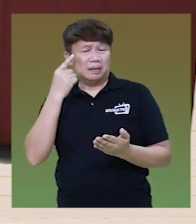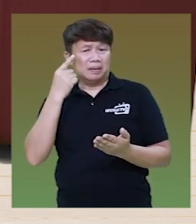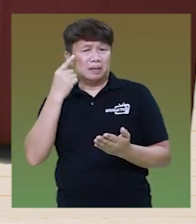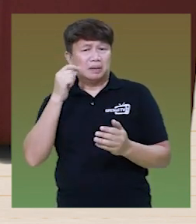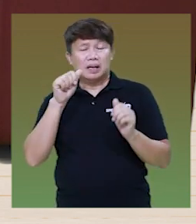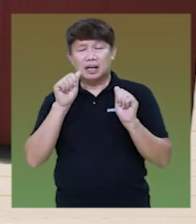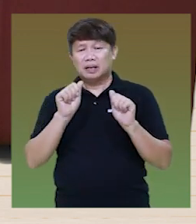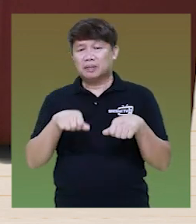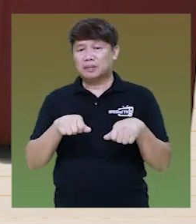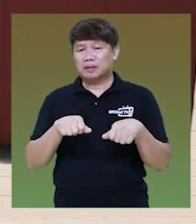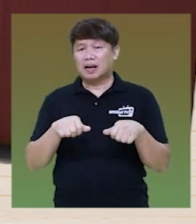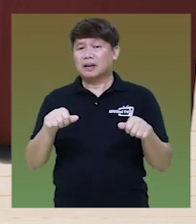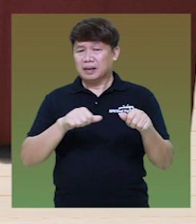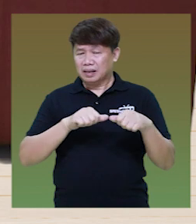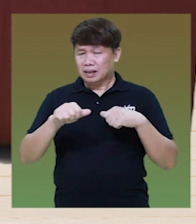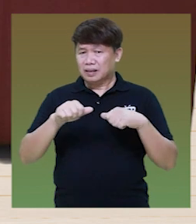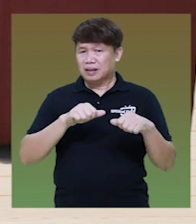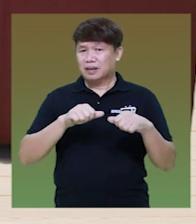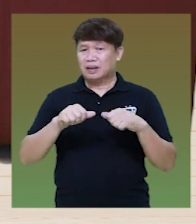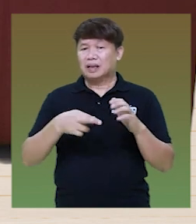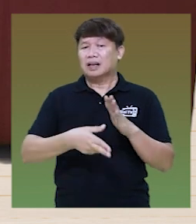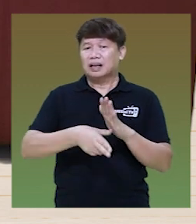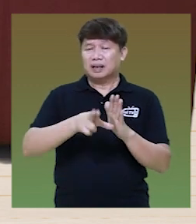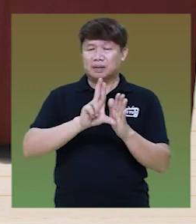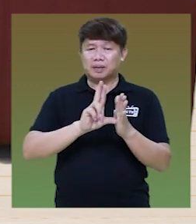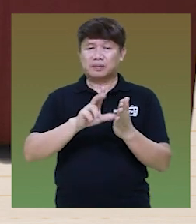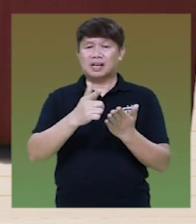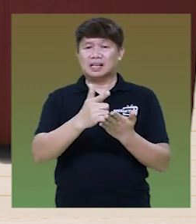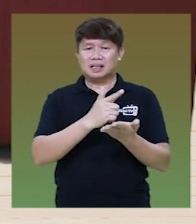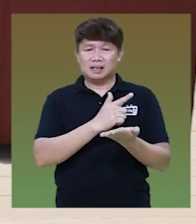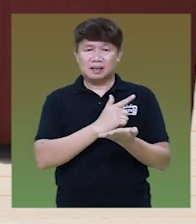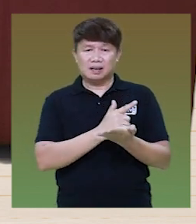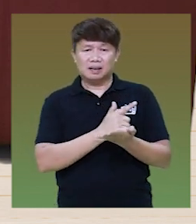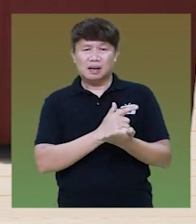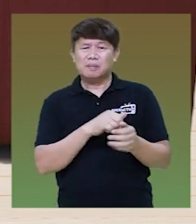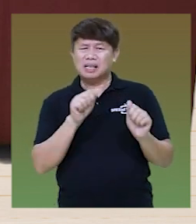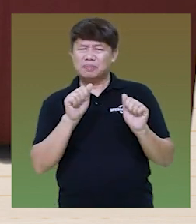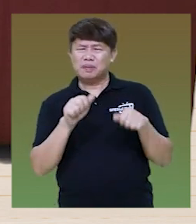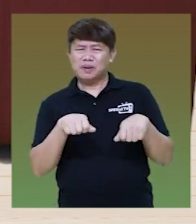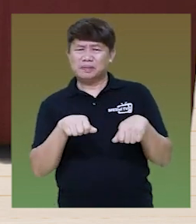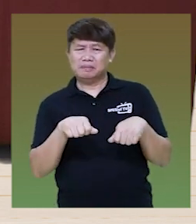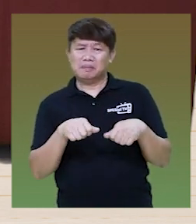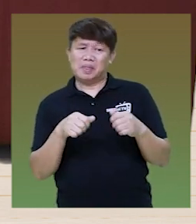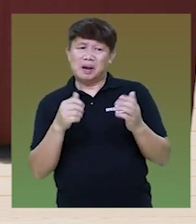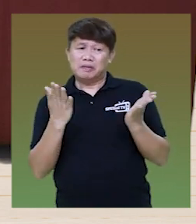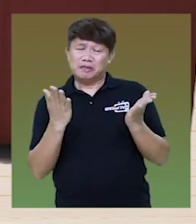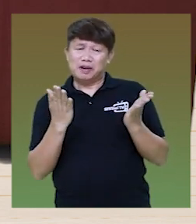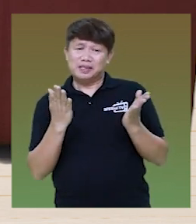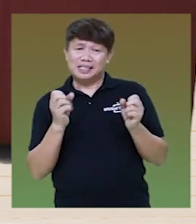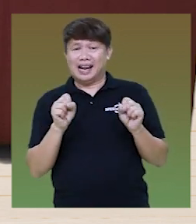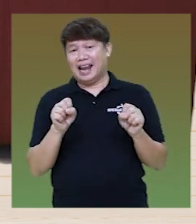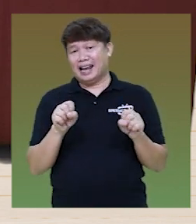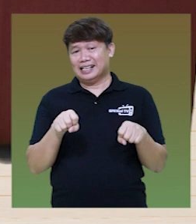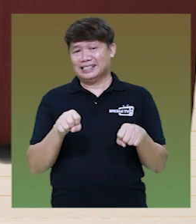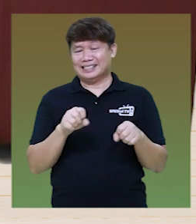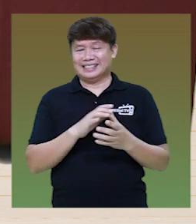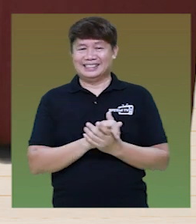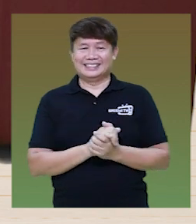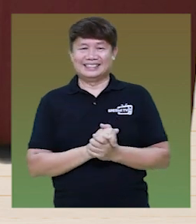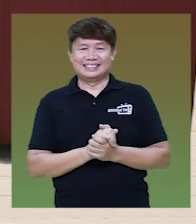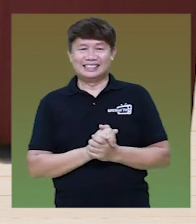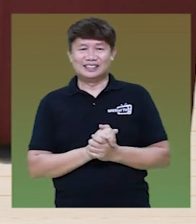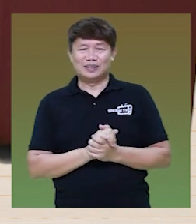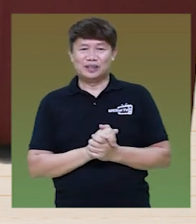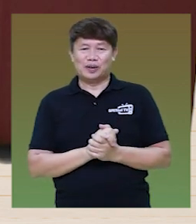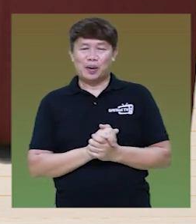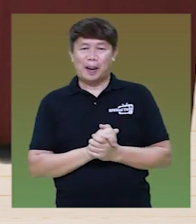my activity easier if we have a review of the lesson. Is that possible? Of course, it